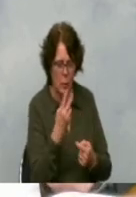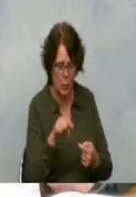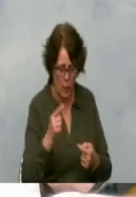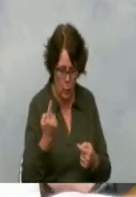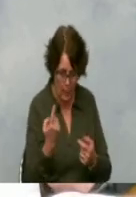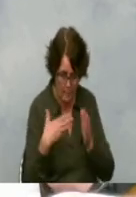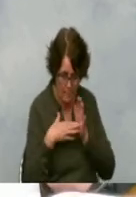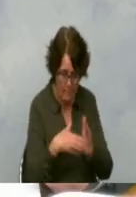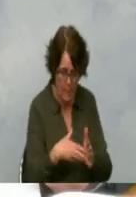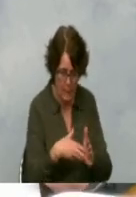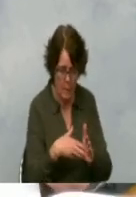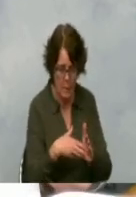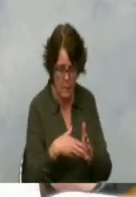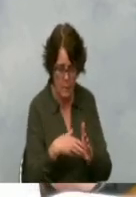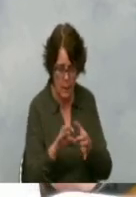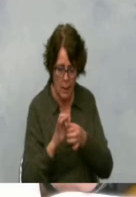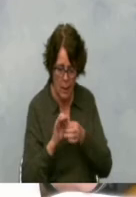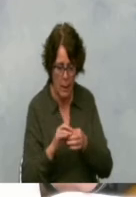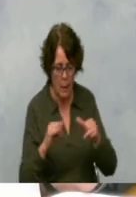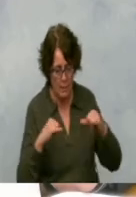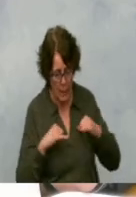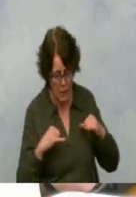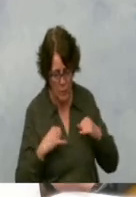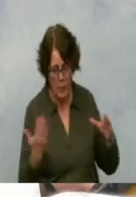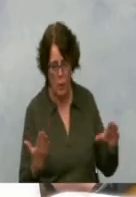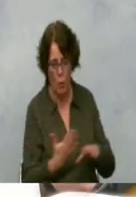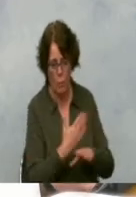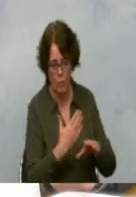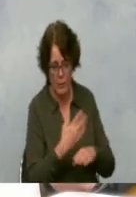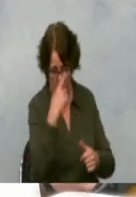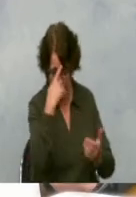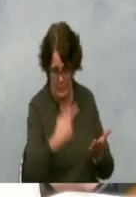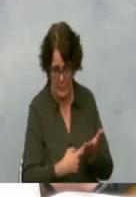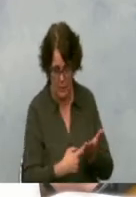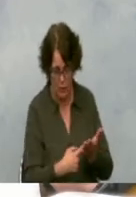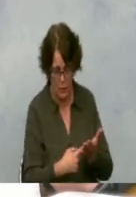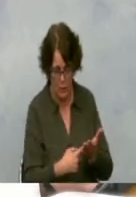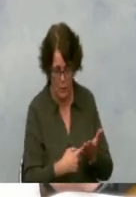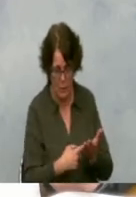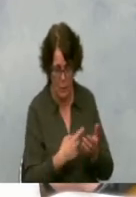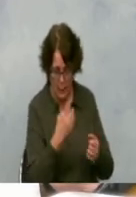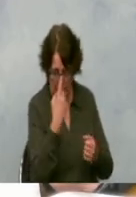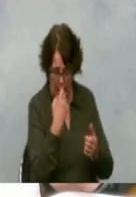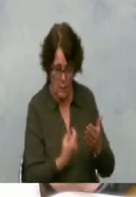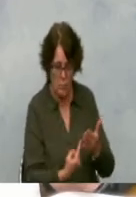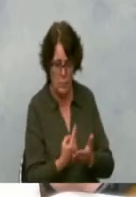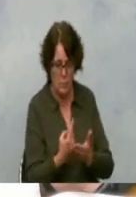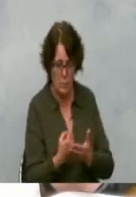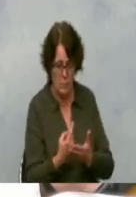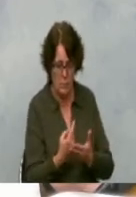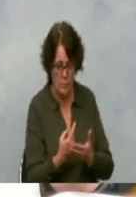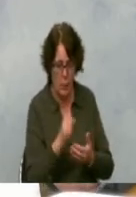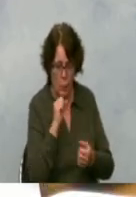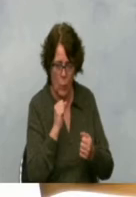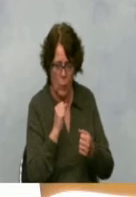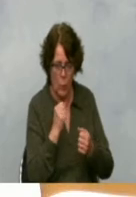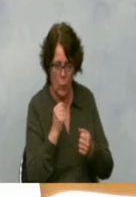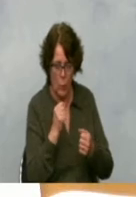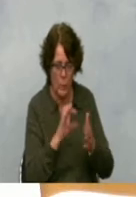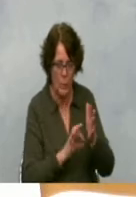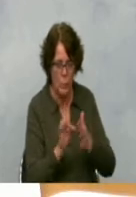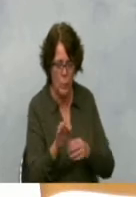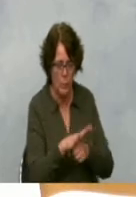£2.1 million of those relate to management and operational decisions, which can be taken, which would improve the position in year